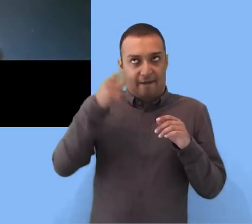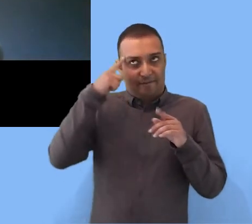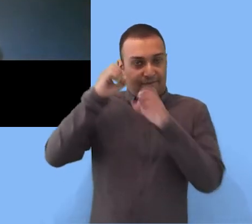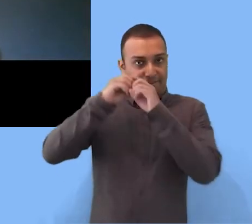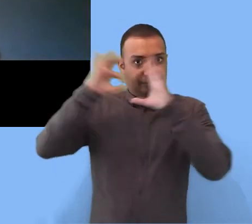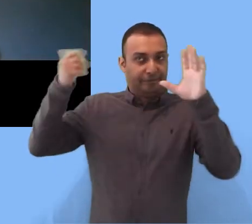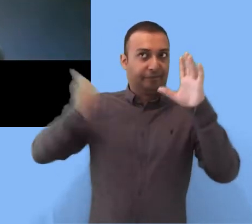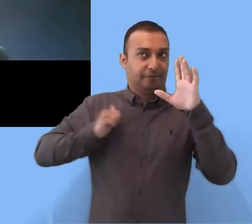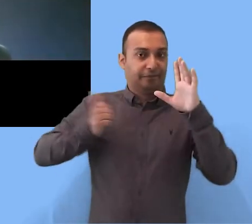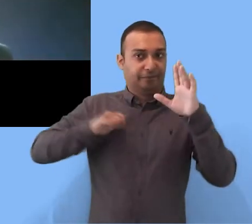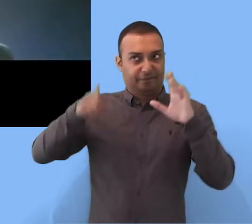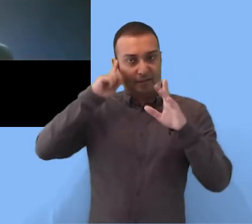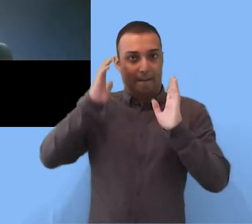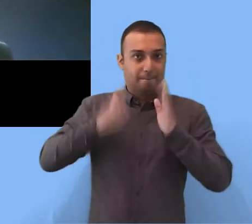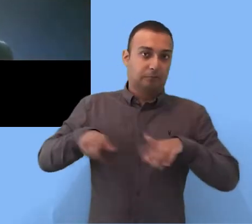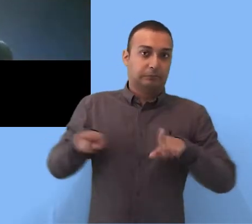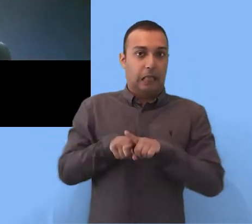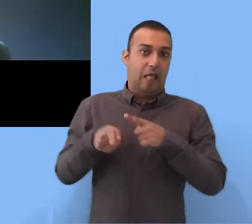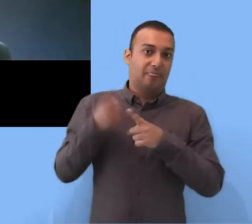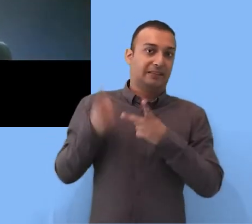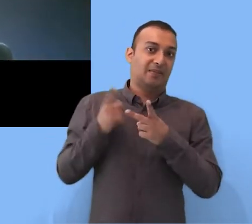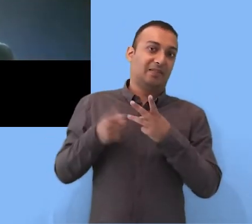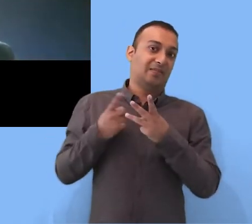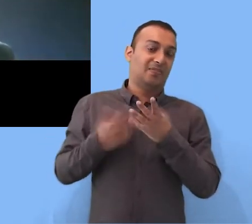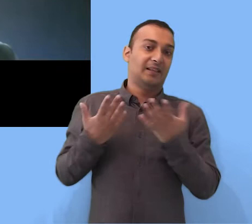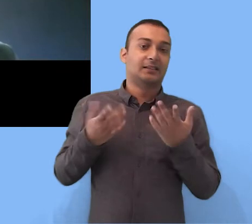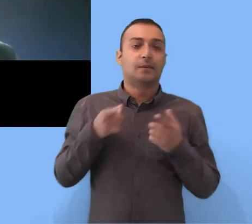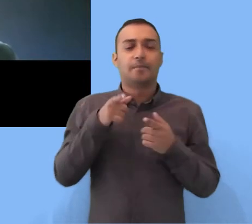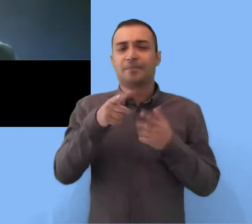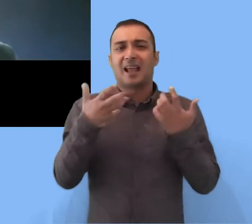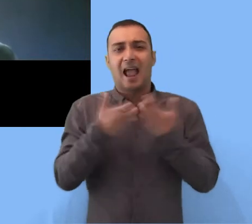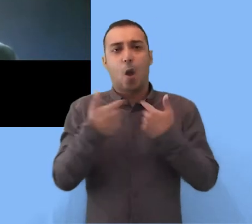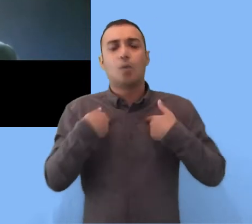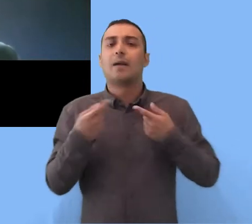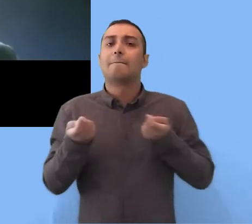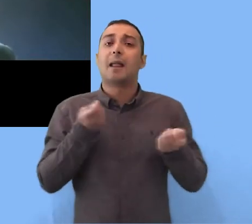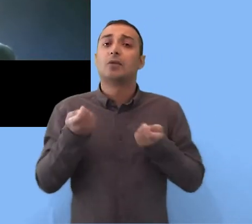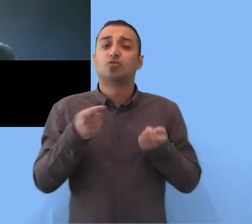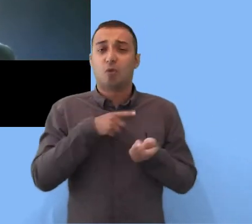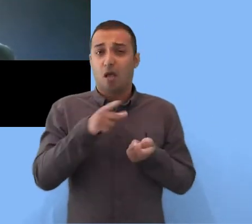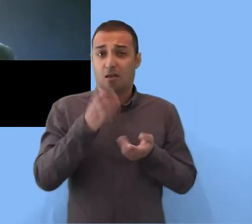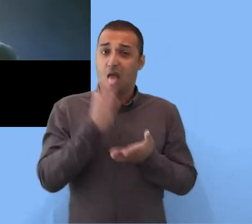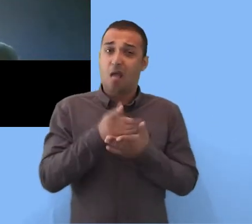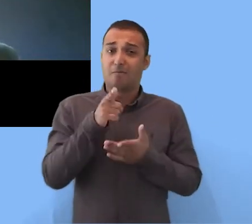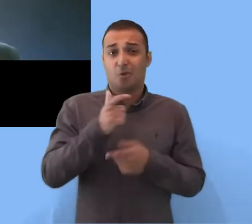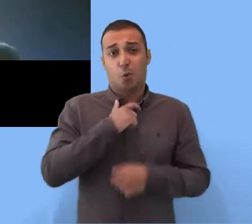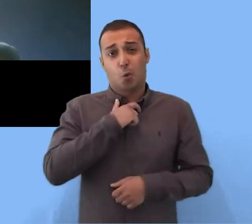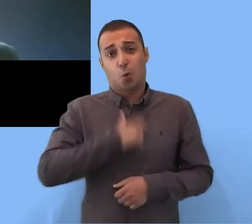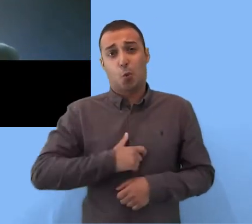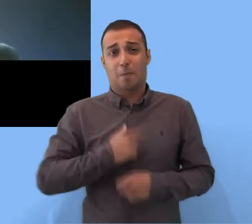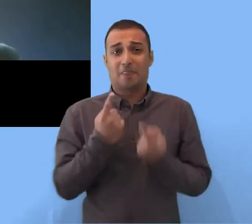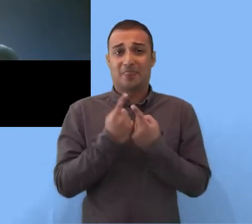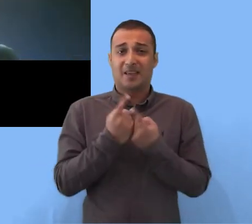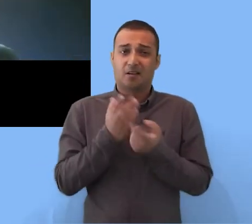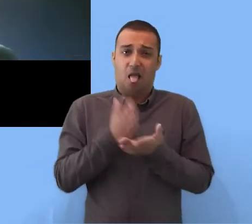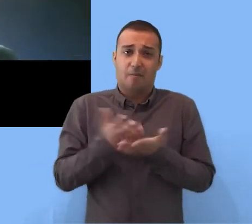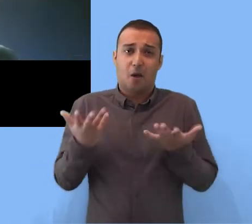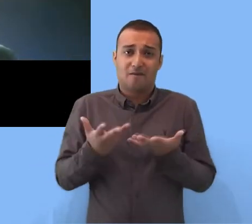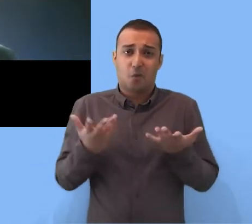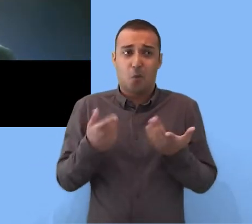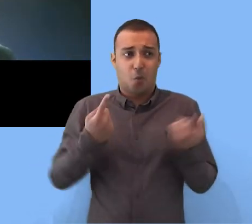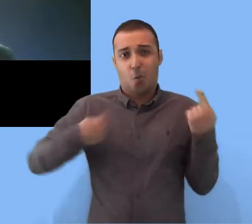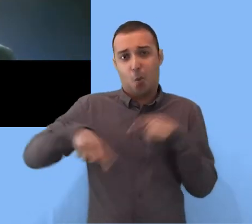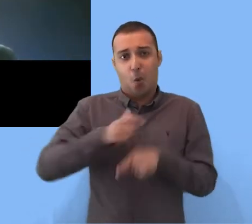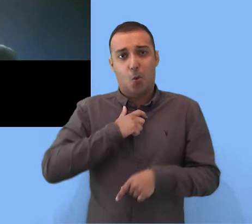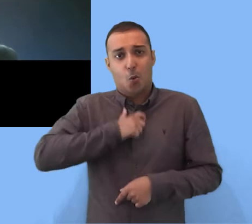those preconceptions. I guess it's quite a human thing to judge people on first sight, whether we sort of want to or not.